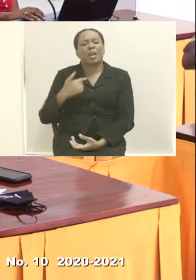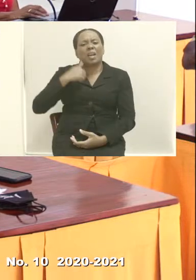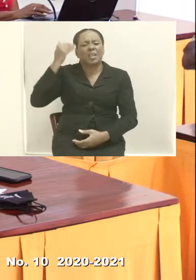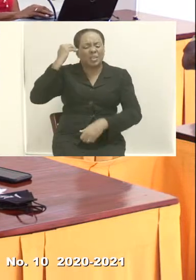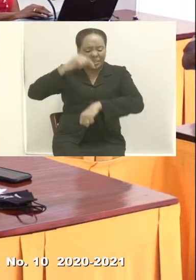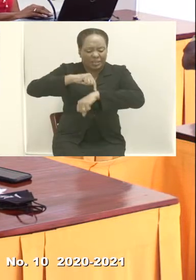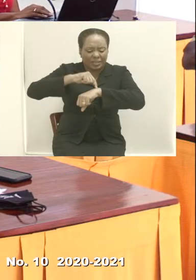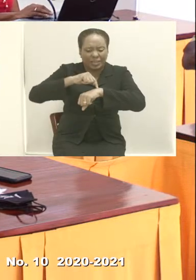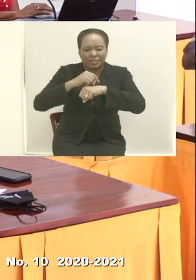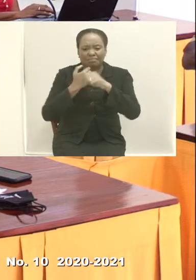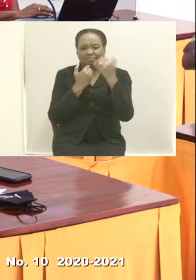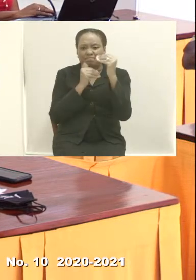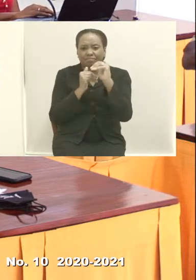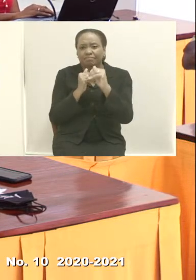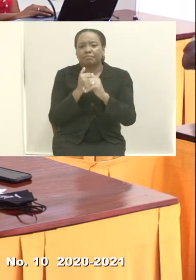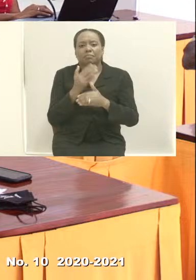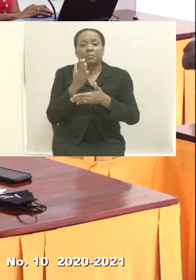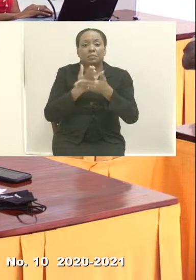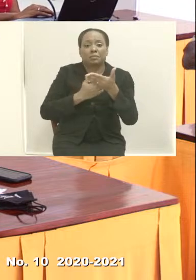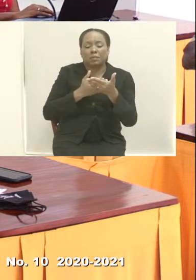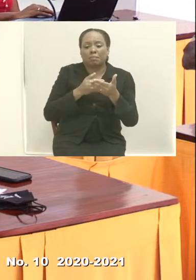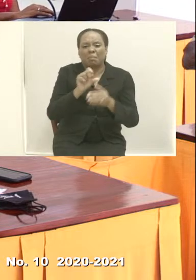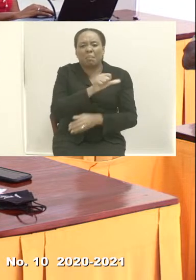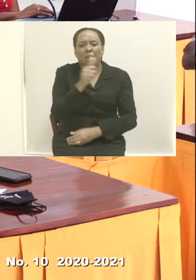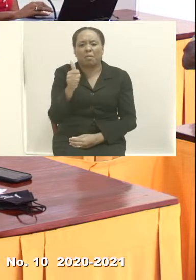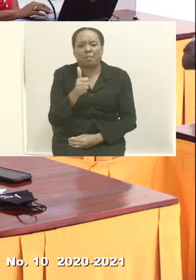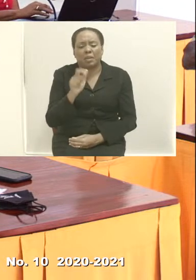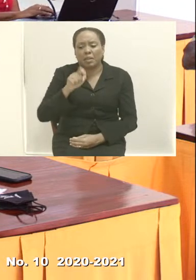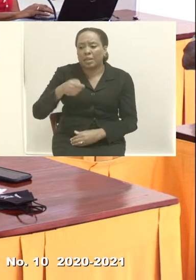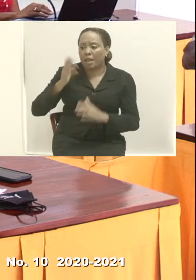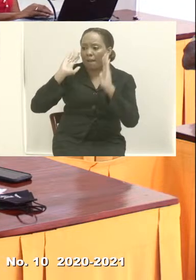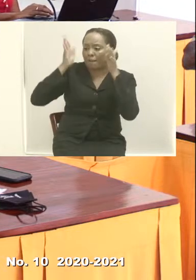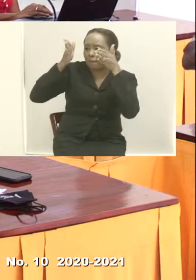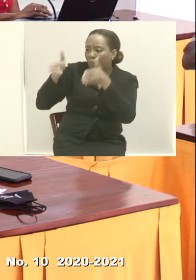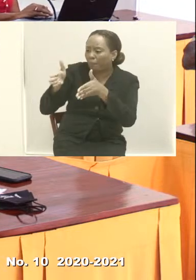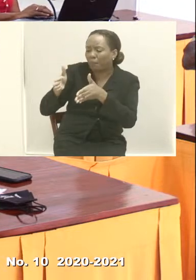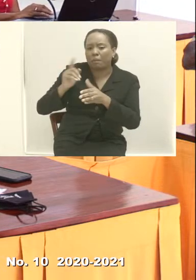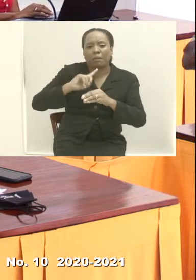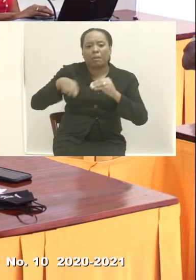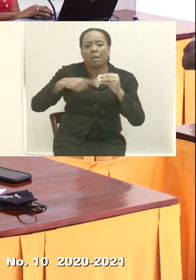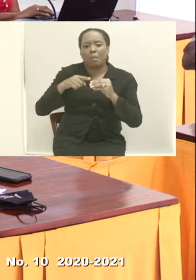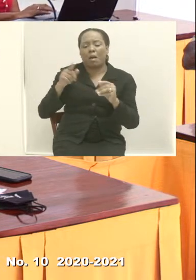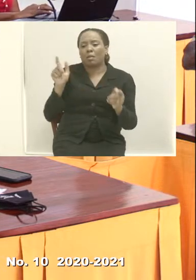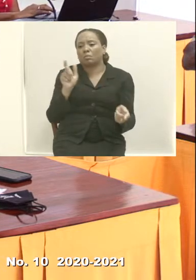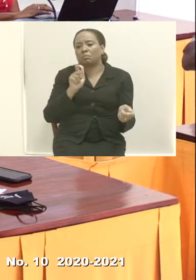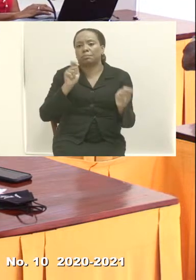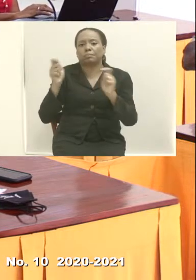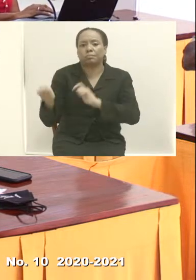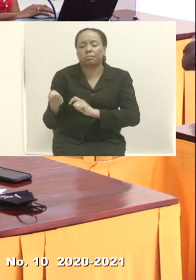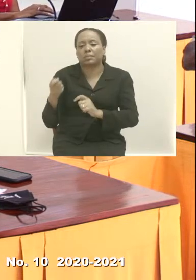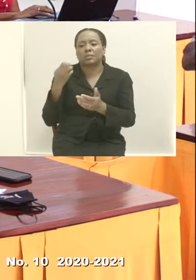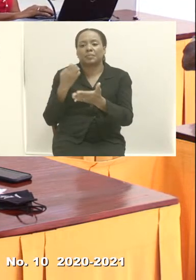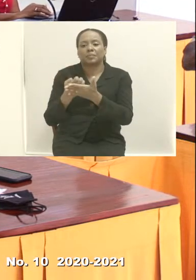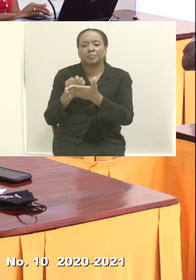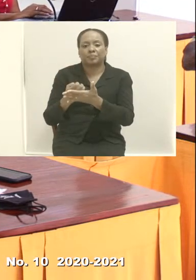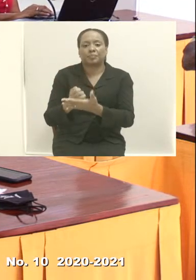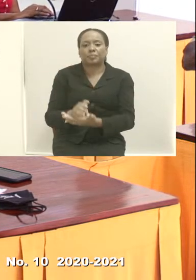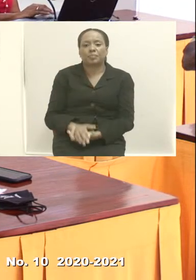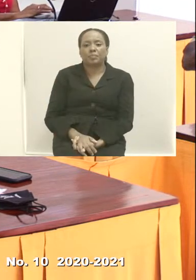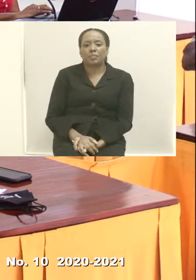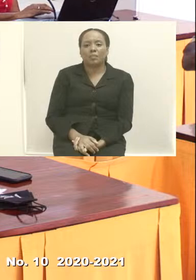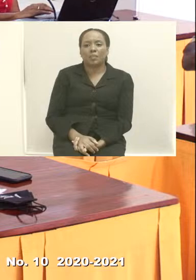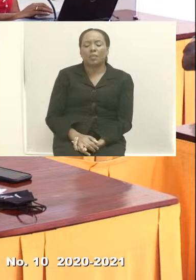areas which we have to focus on in terms of the development of this economy and transformation of it. One of them is the national energy